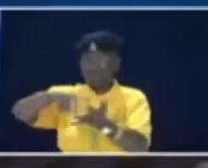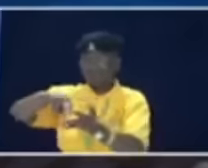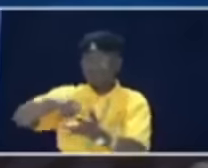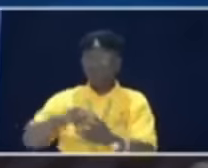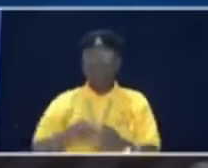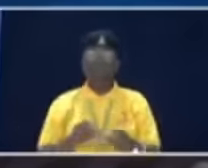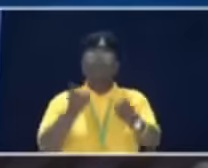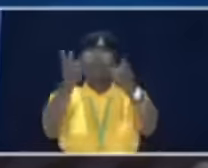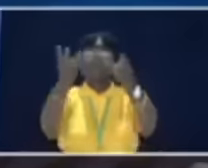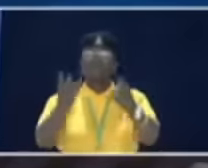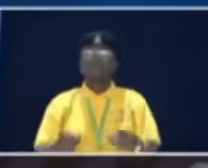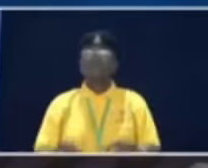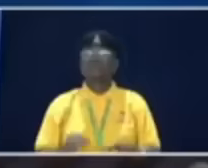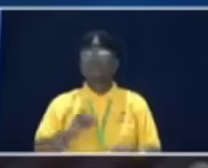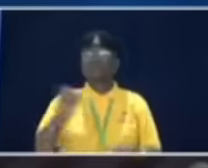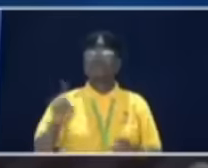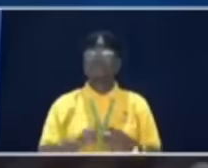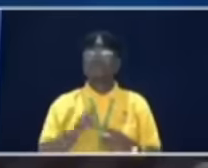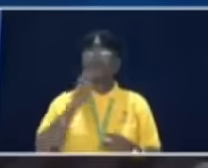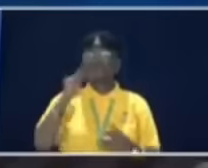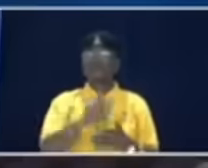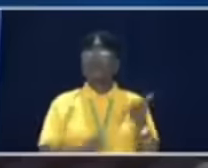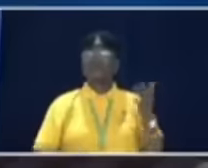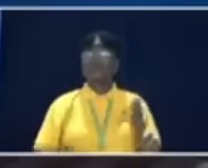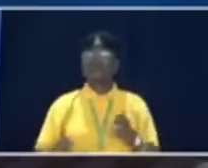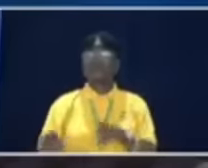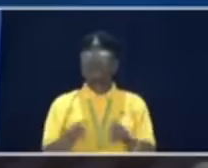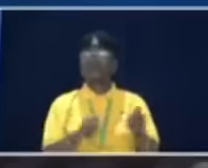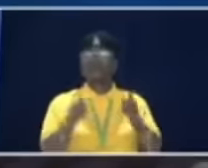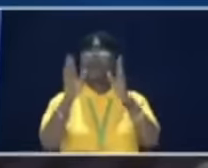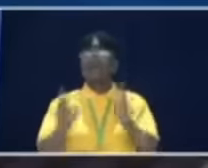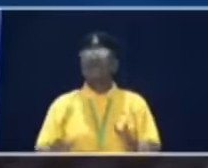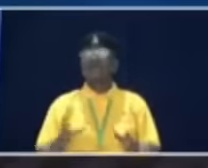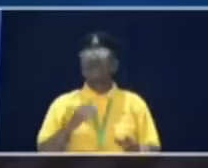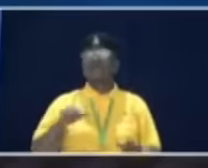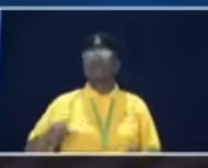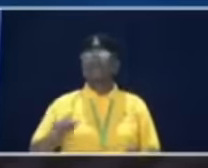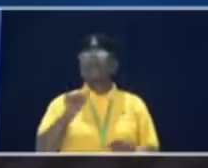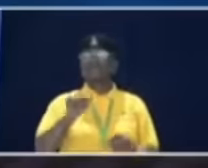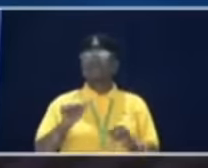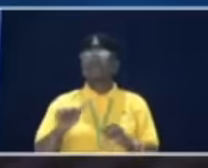wanting to be partaker, and yet tied down.